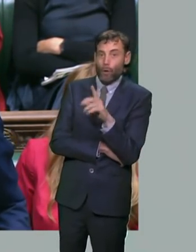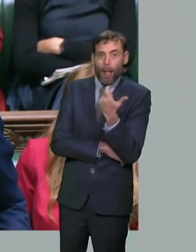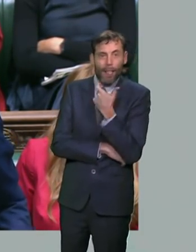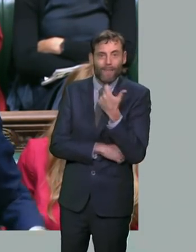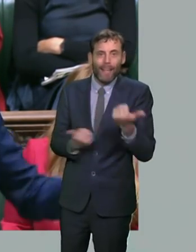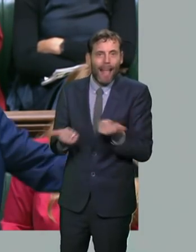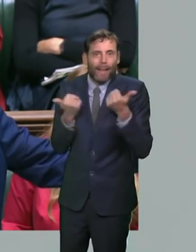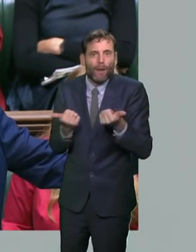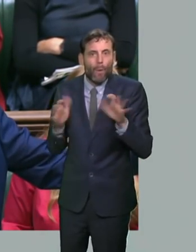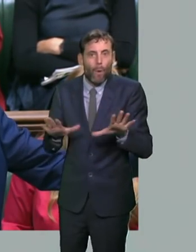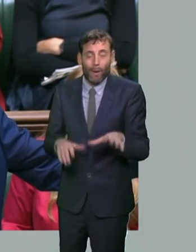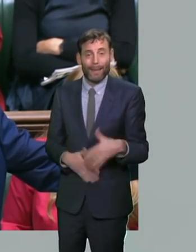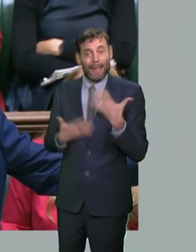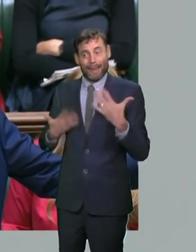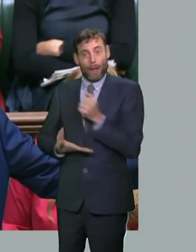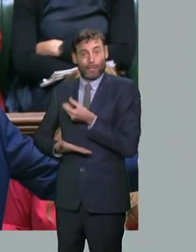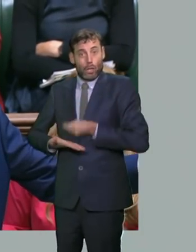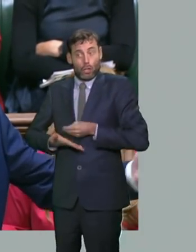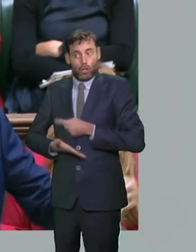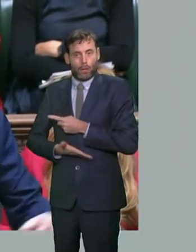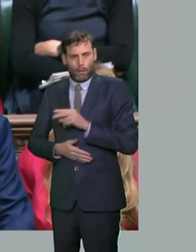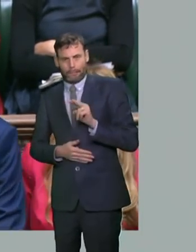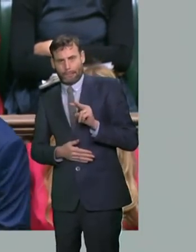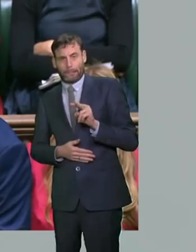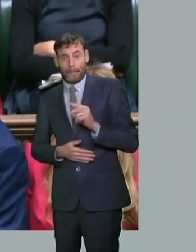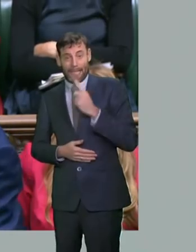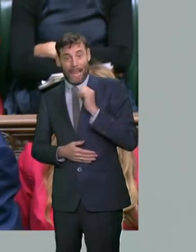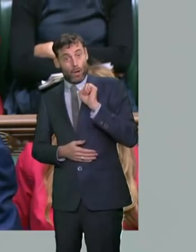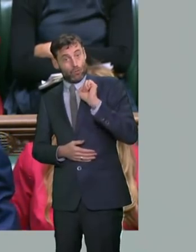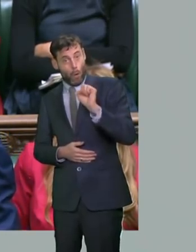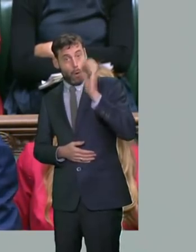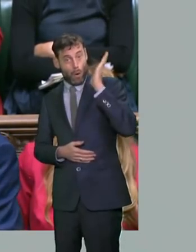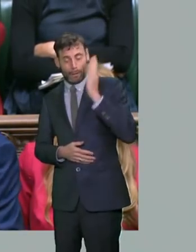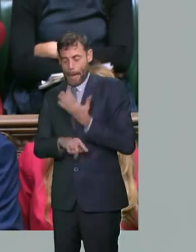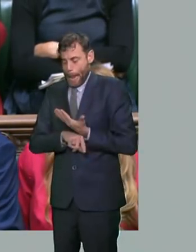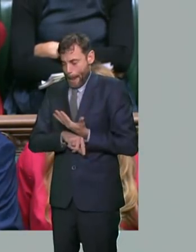His backbenchers say it's embarrassing, your words.